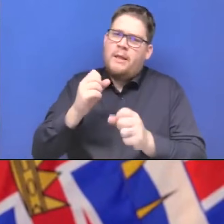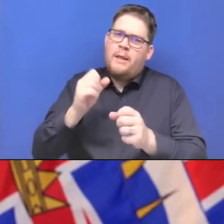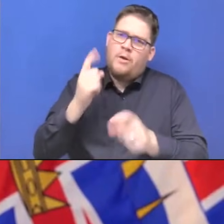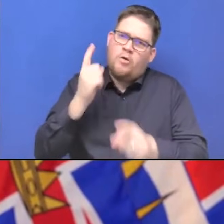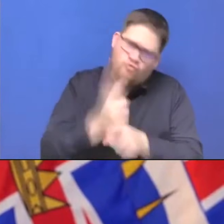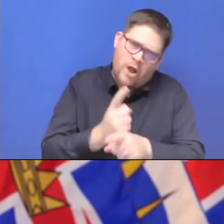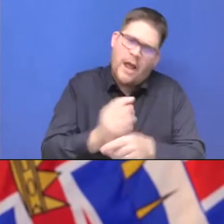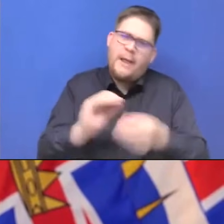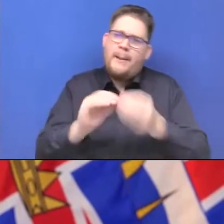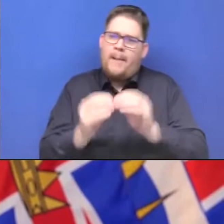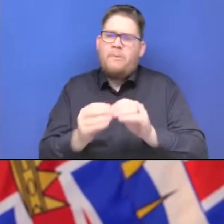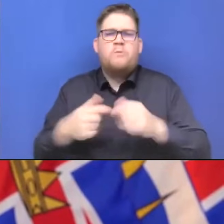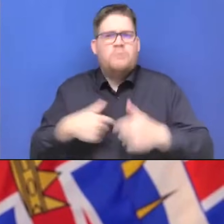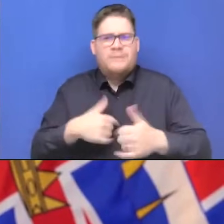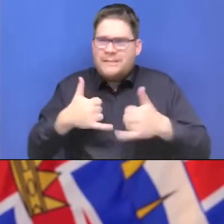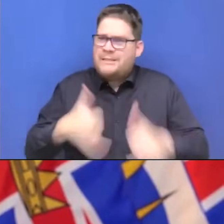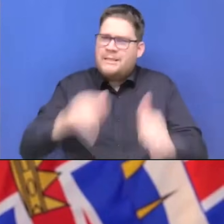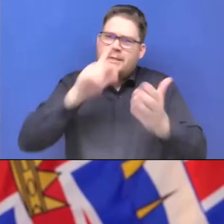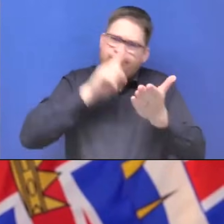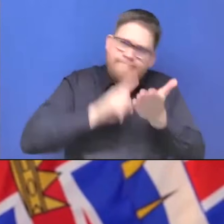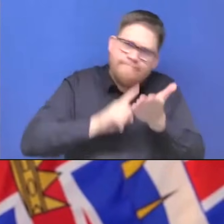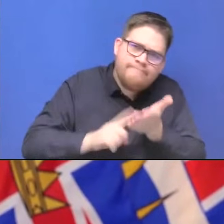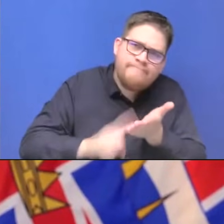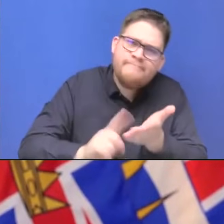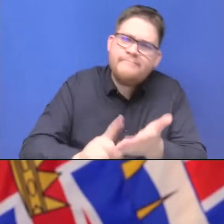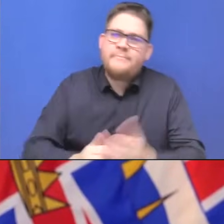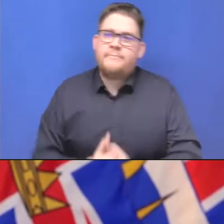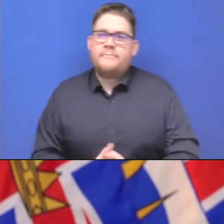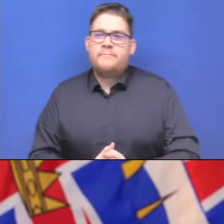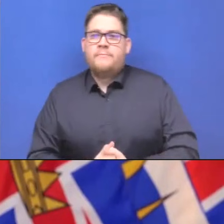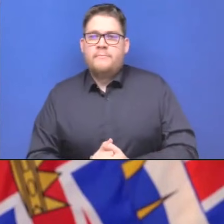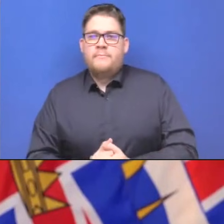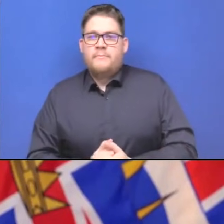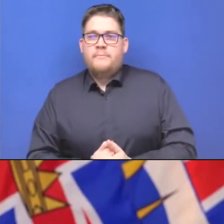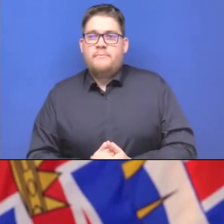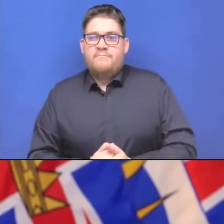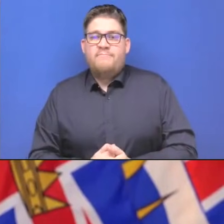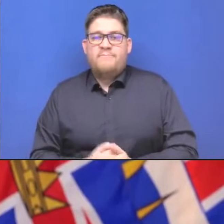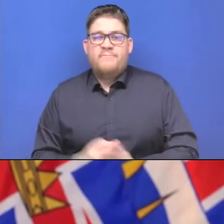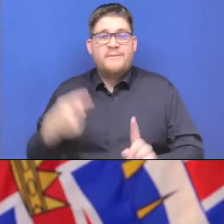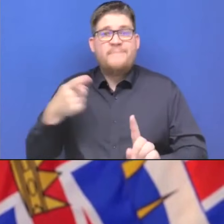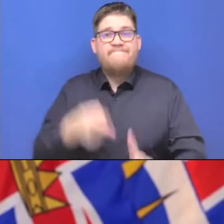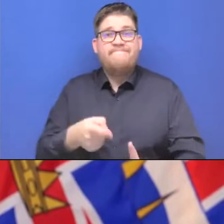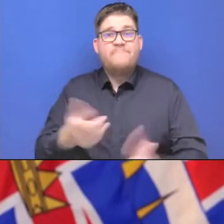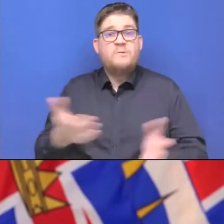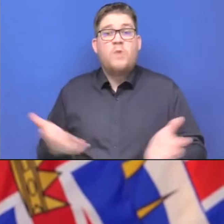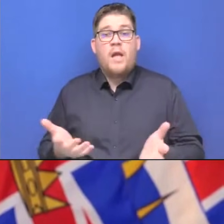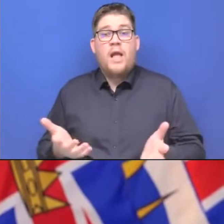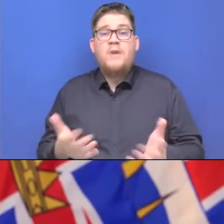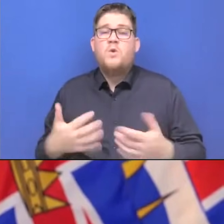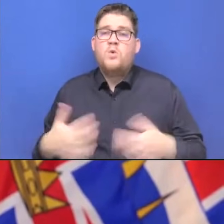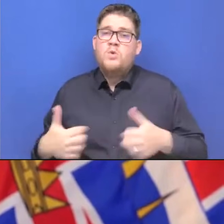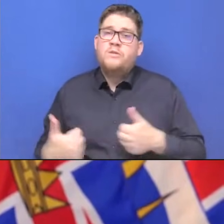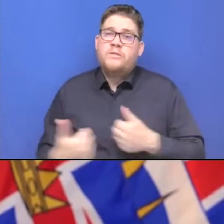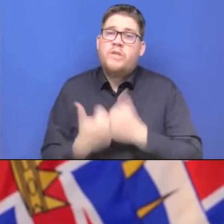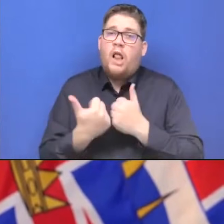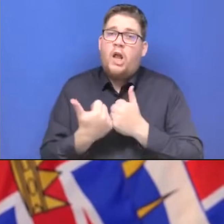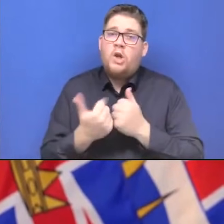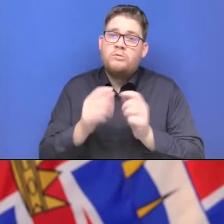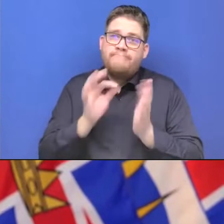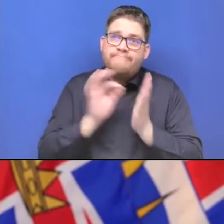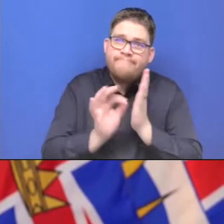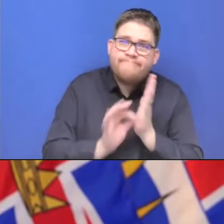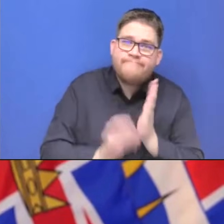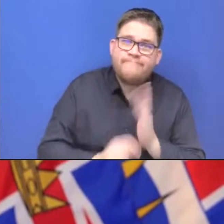weeks, and I can only say that it is one of the challenges that we have had with the number of hospitals we have and the fact that